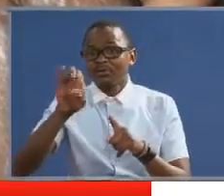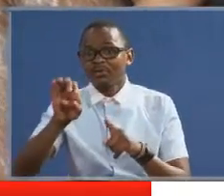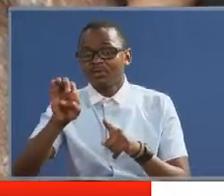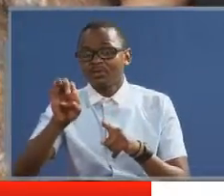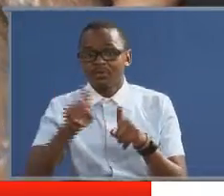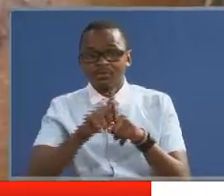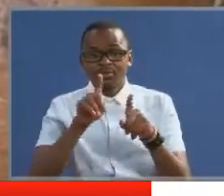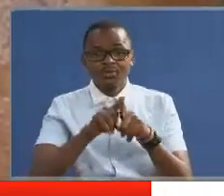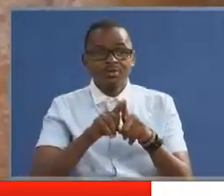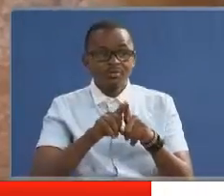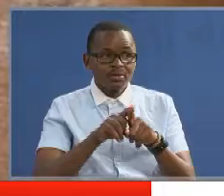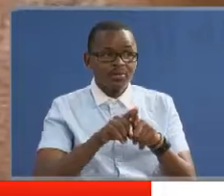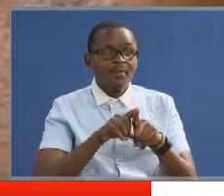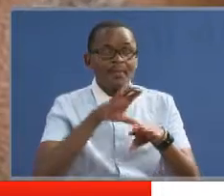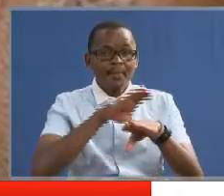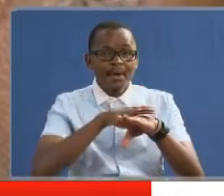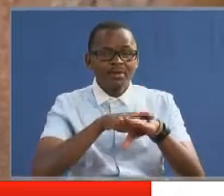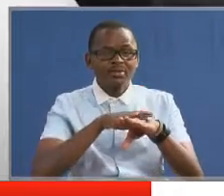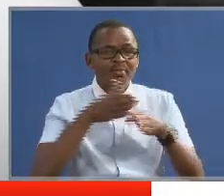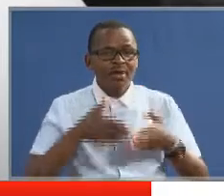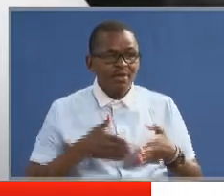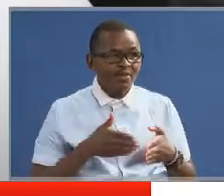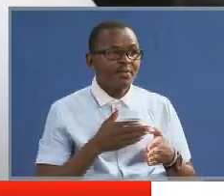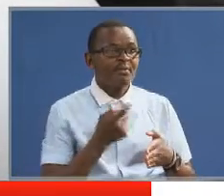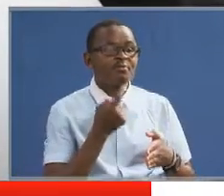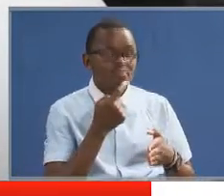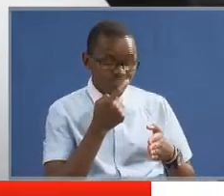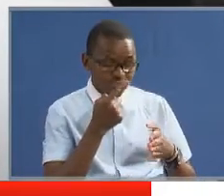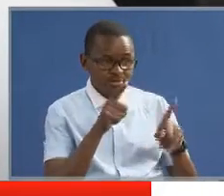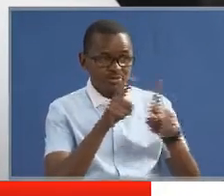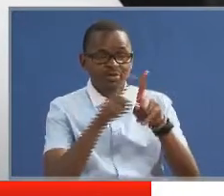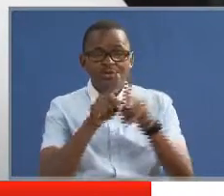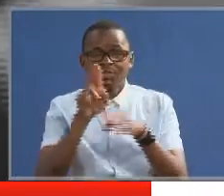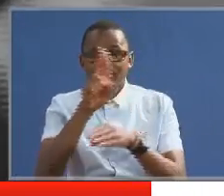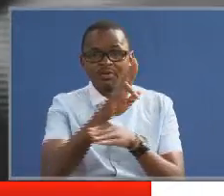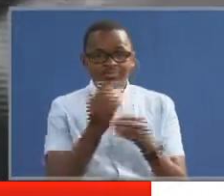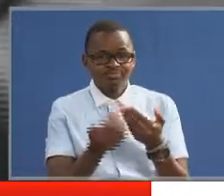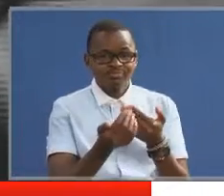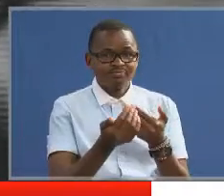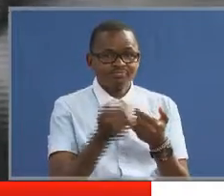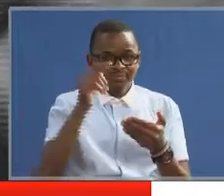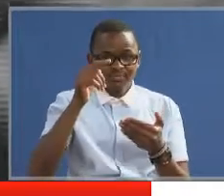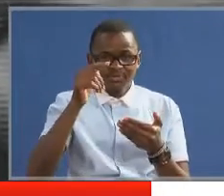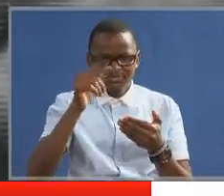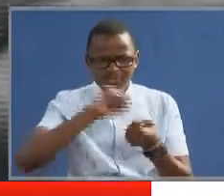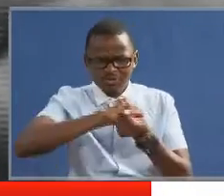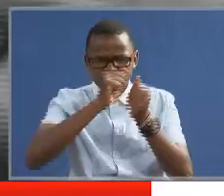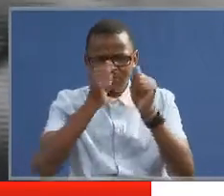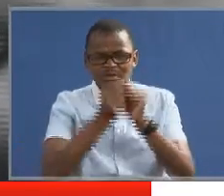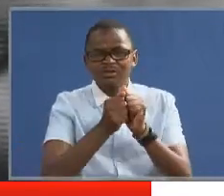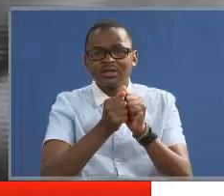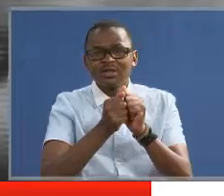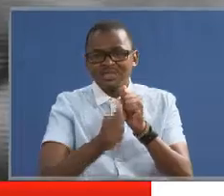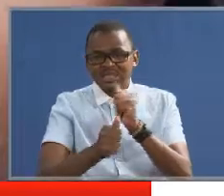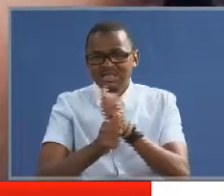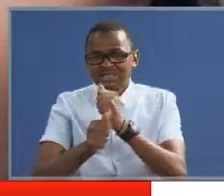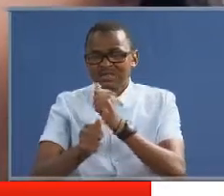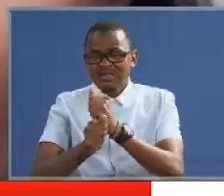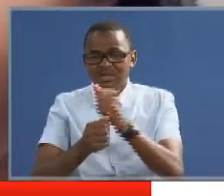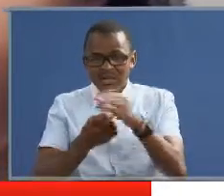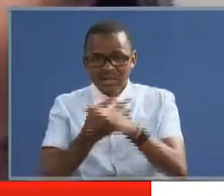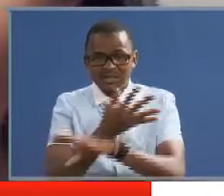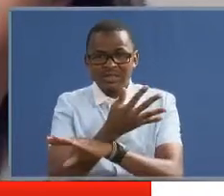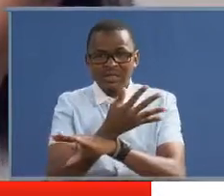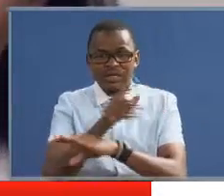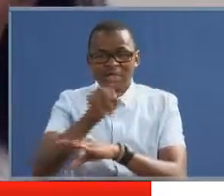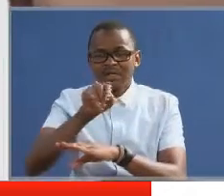fingers, as well as birthmarks. It can also be used to correct body areas damaged by the removal of cancerous